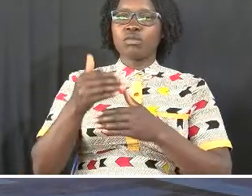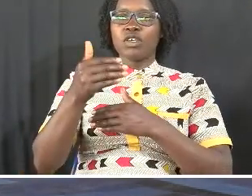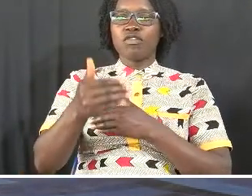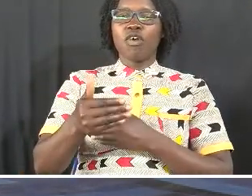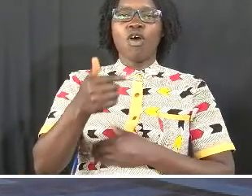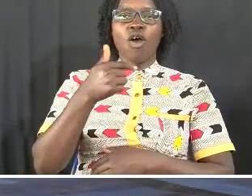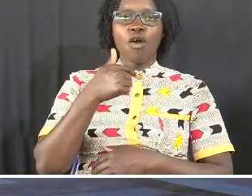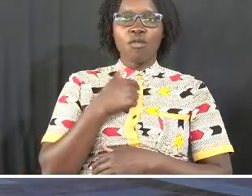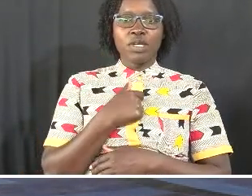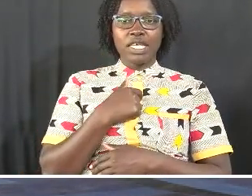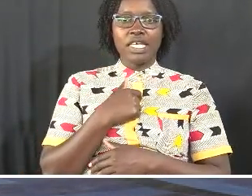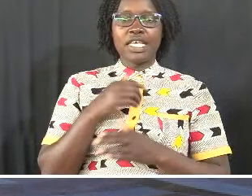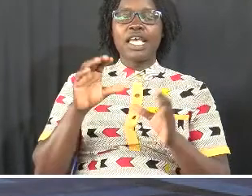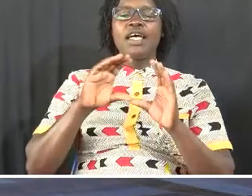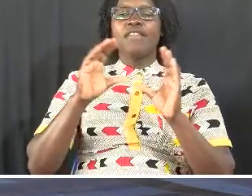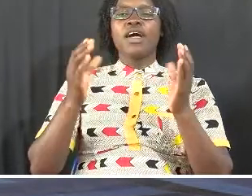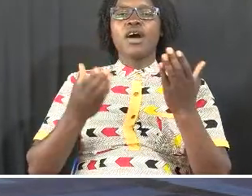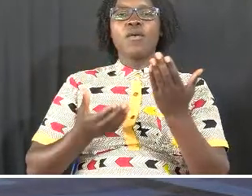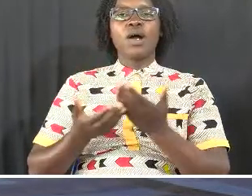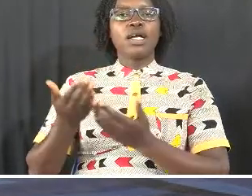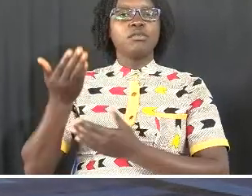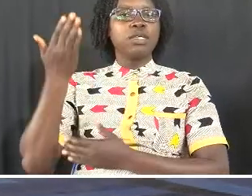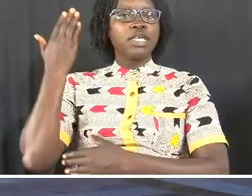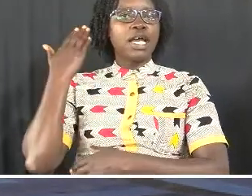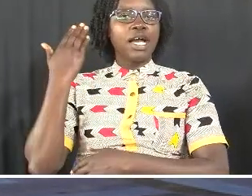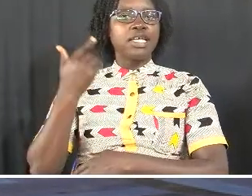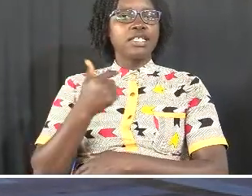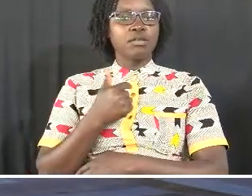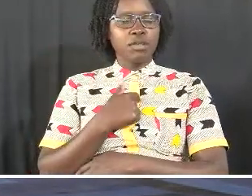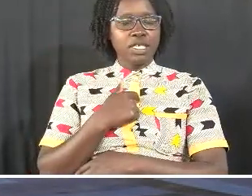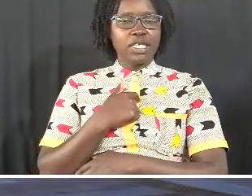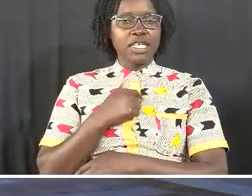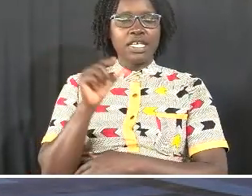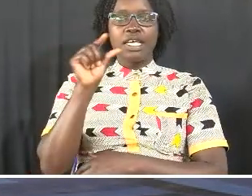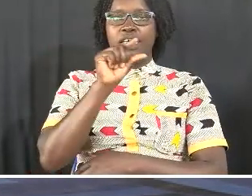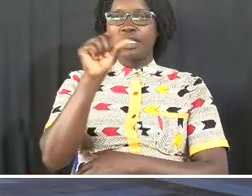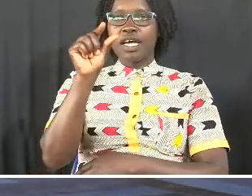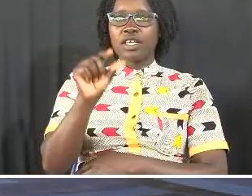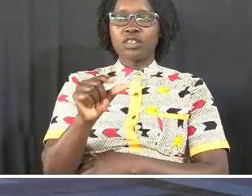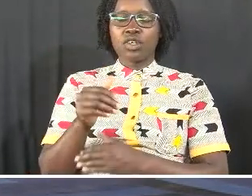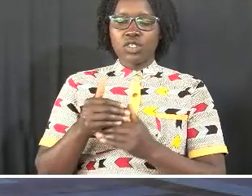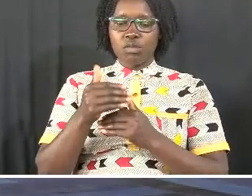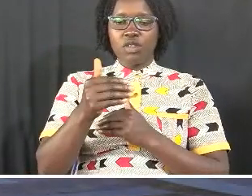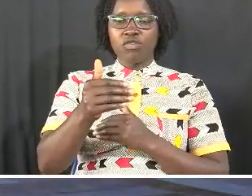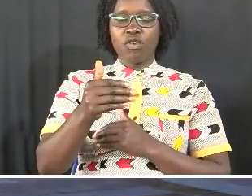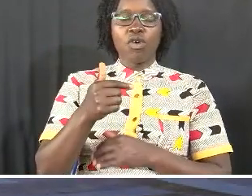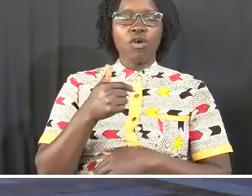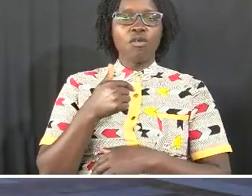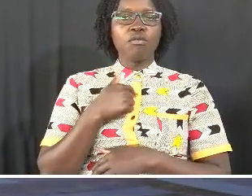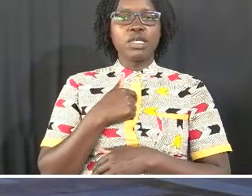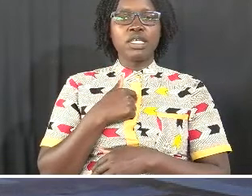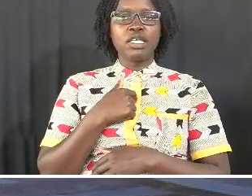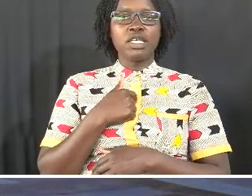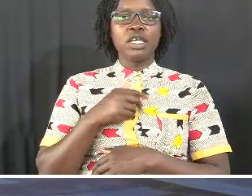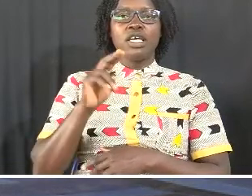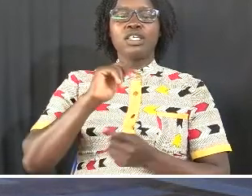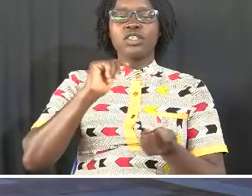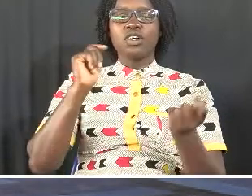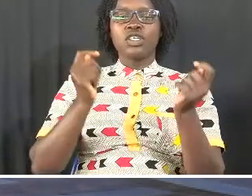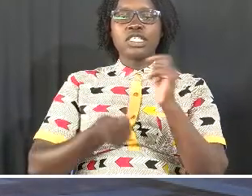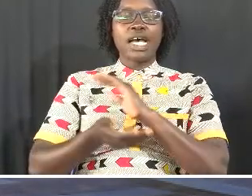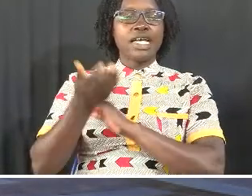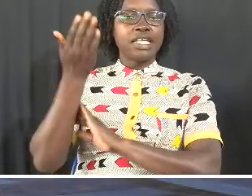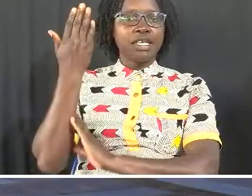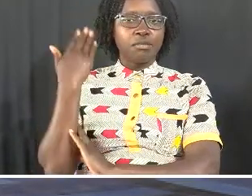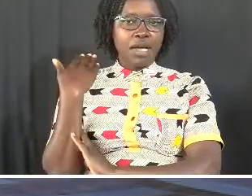cross before me. The world behind me, the cross before me.